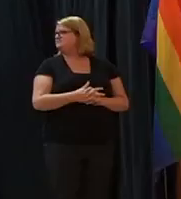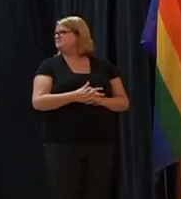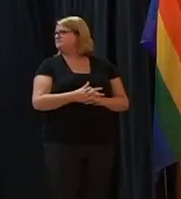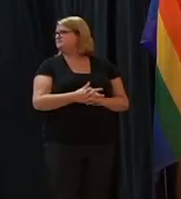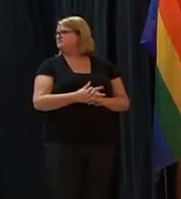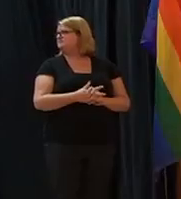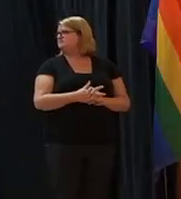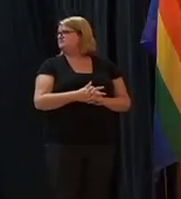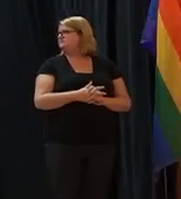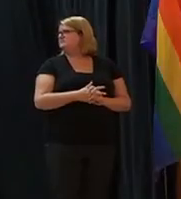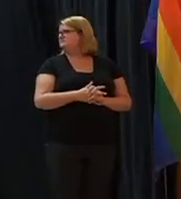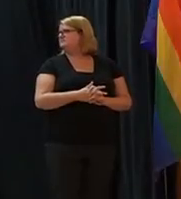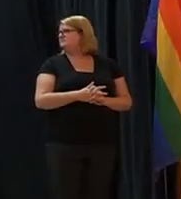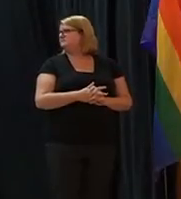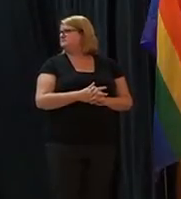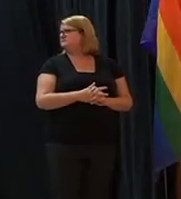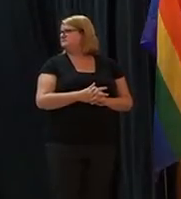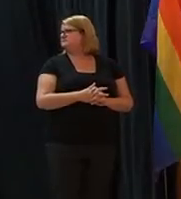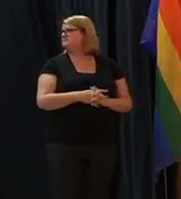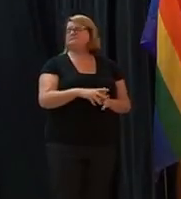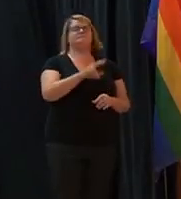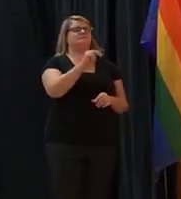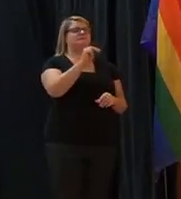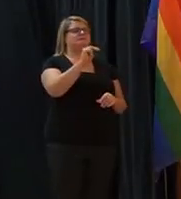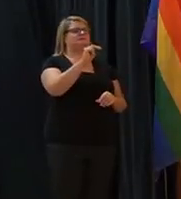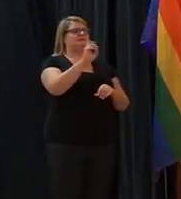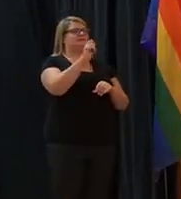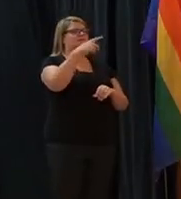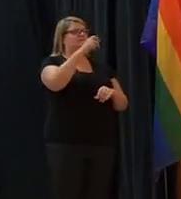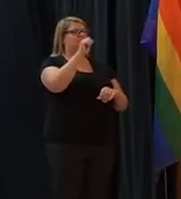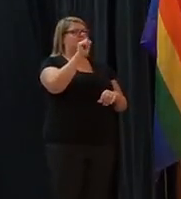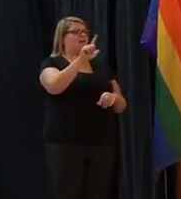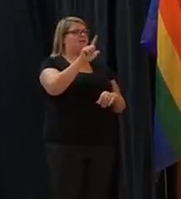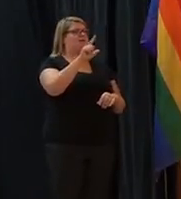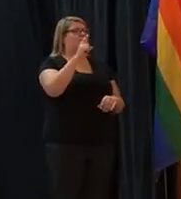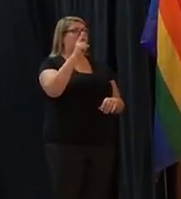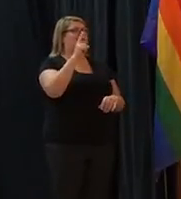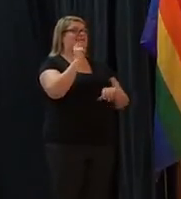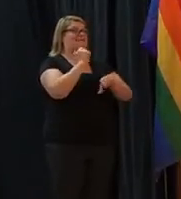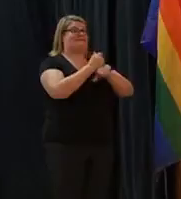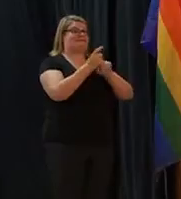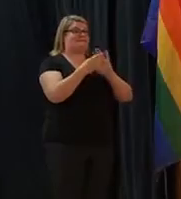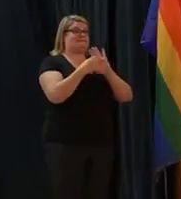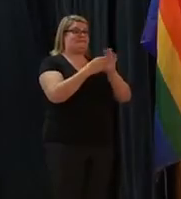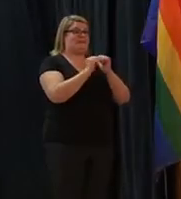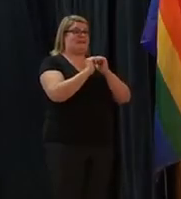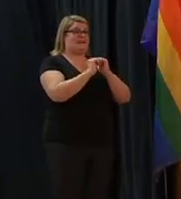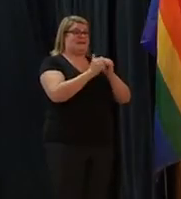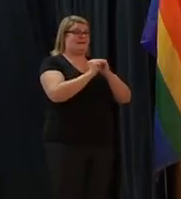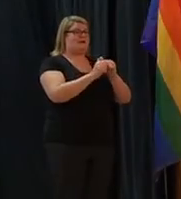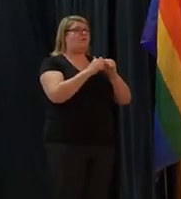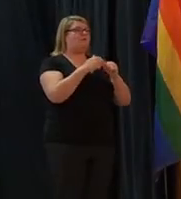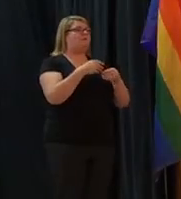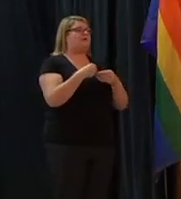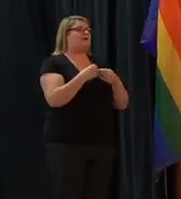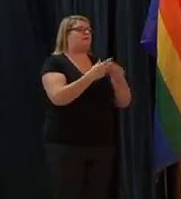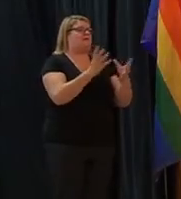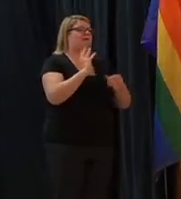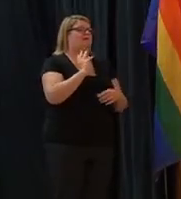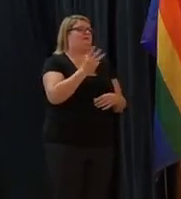Well, I think Nepal is already setting an example by issuing third gender